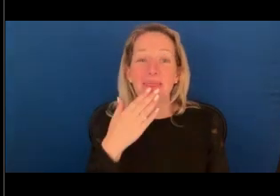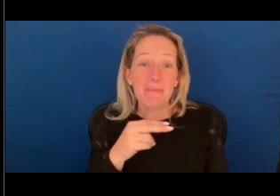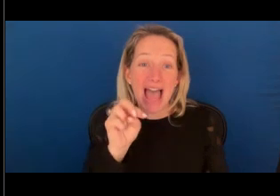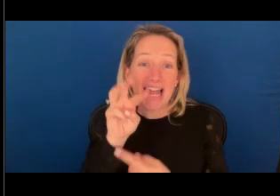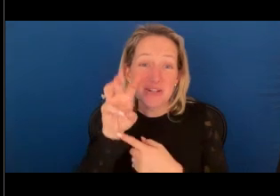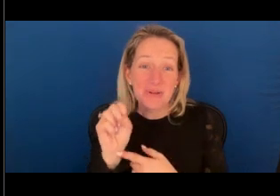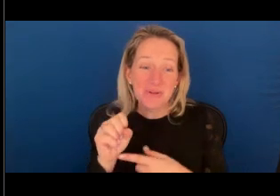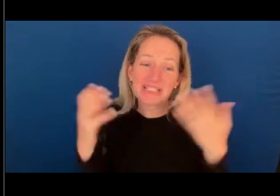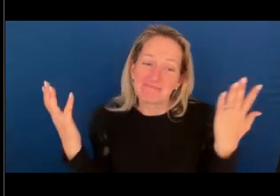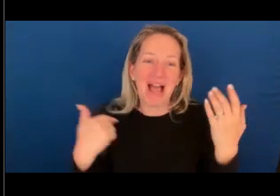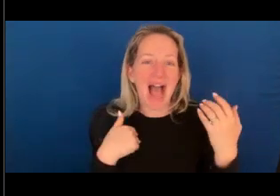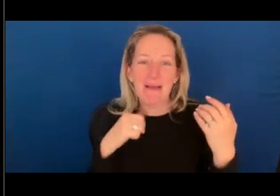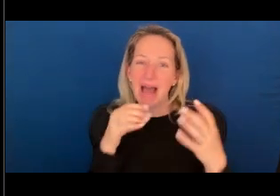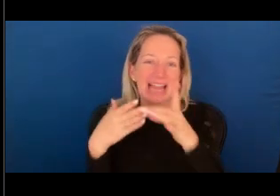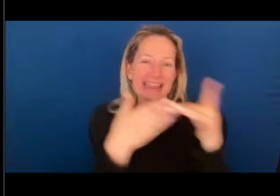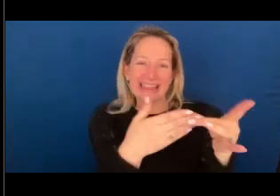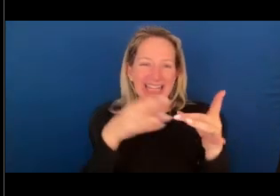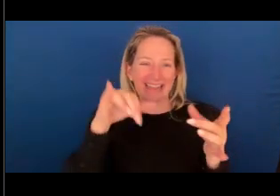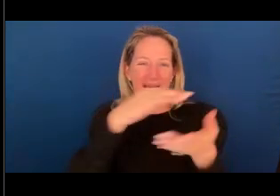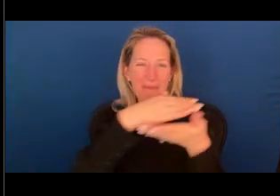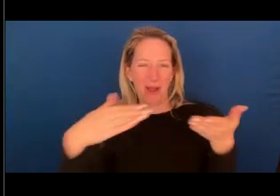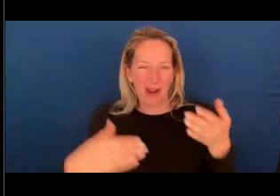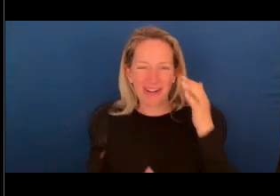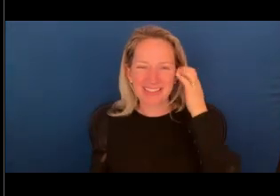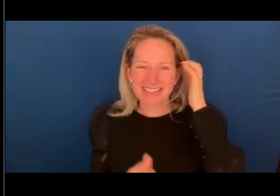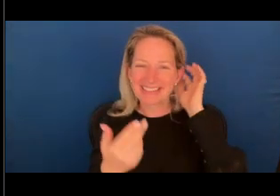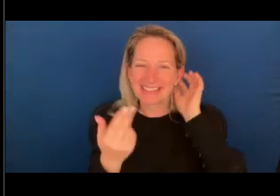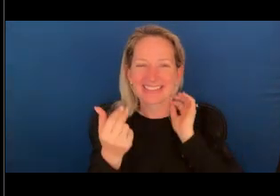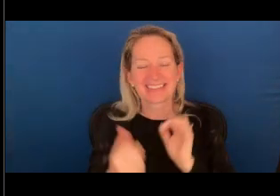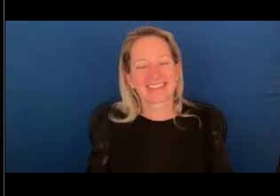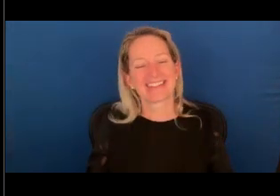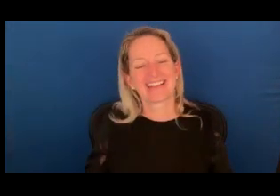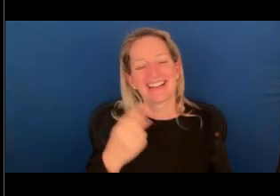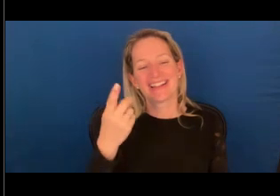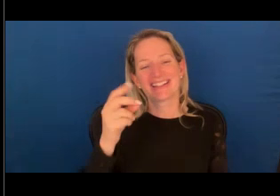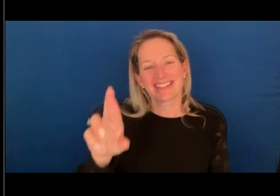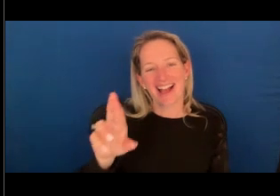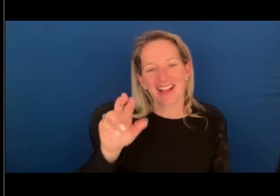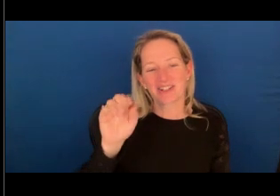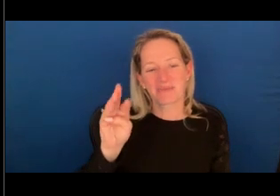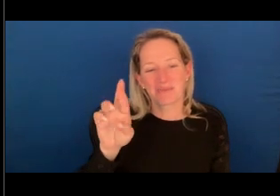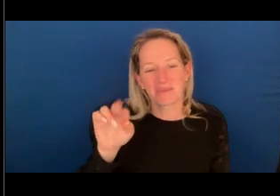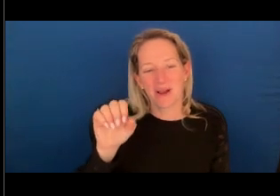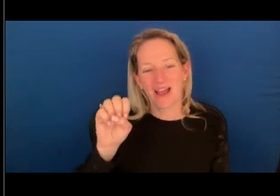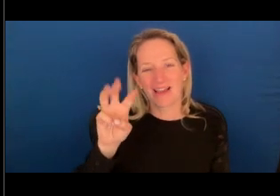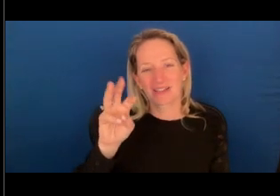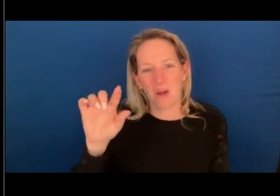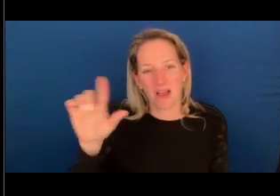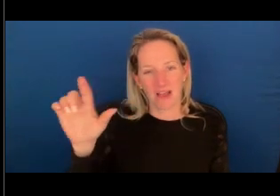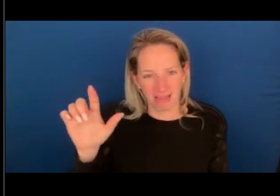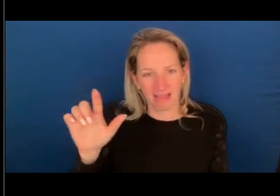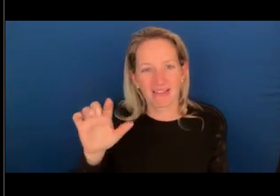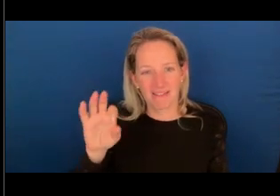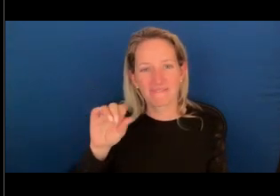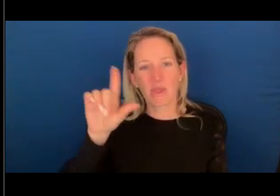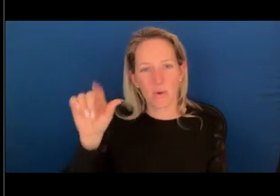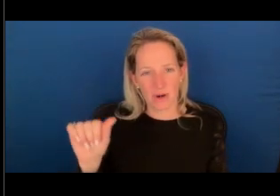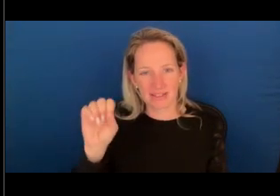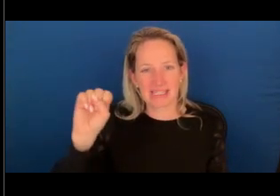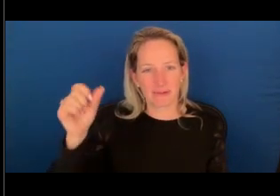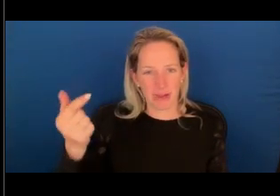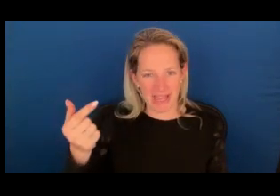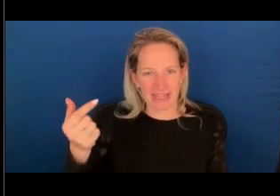that part. Well, that part is being done by Dr. Anna Braswell from Florida Sea Grant, and I think you have